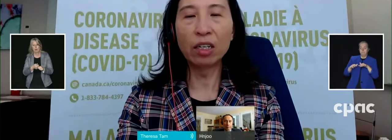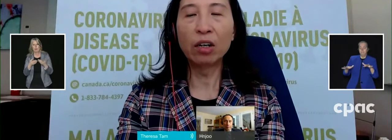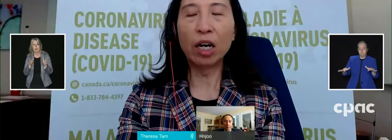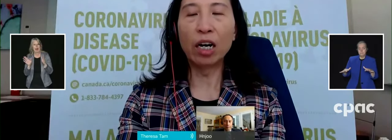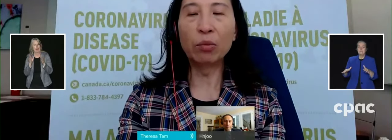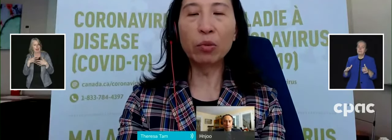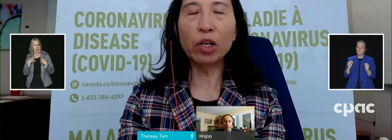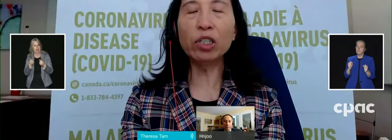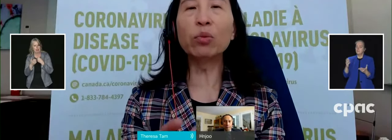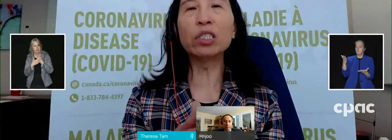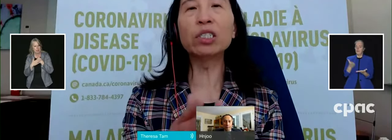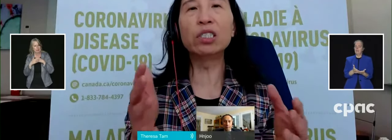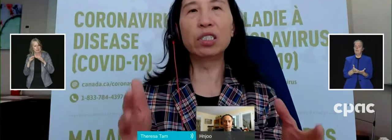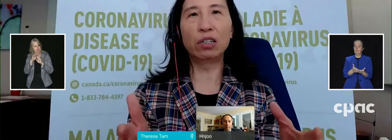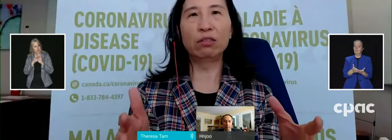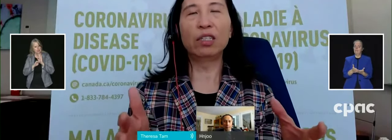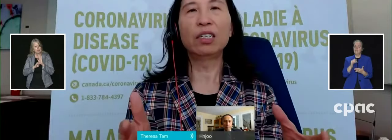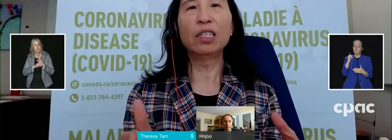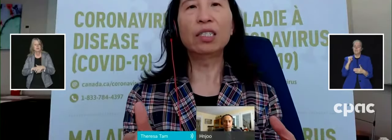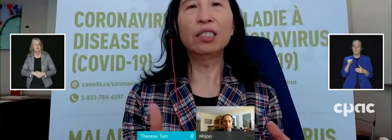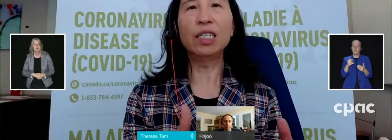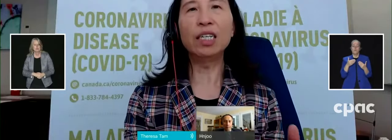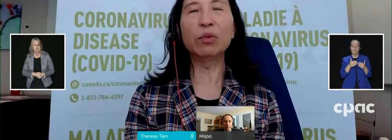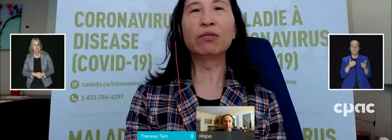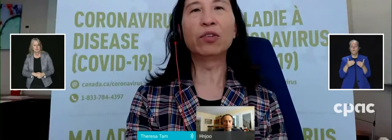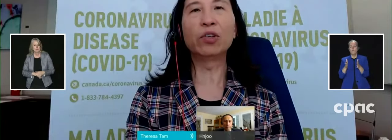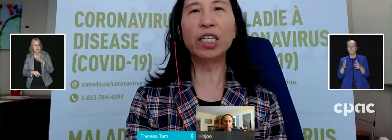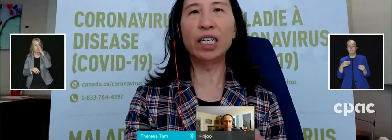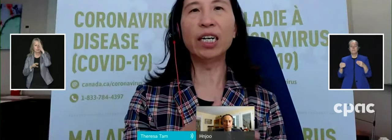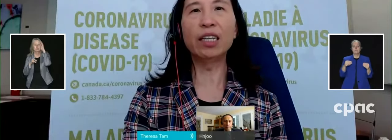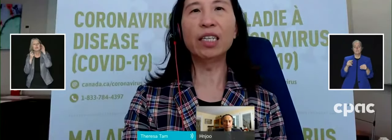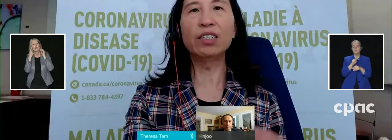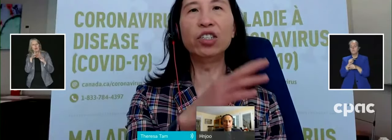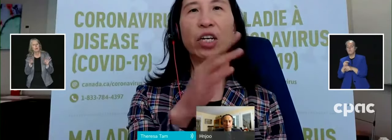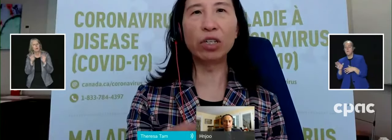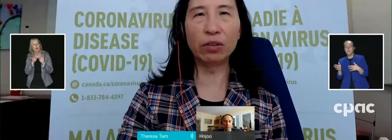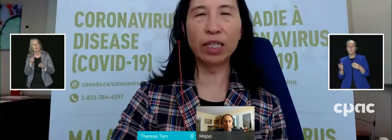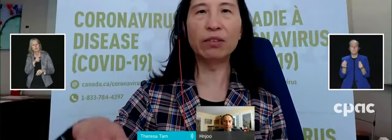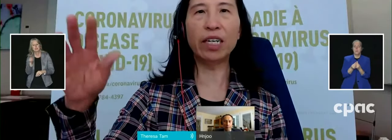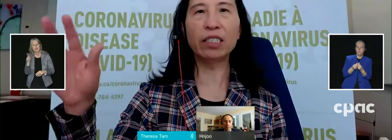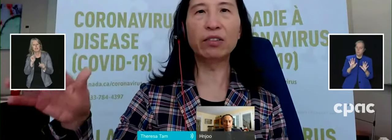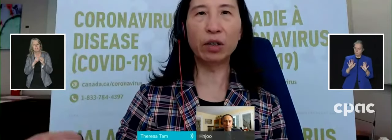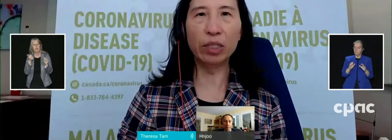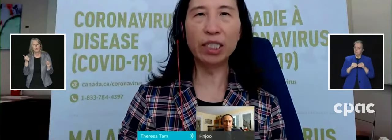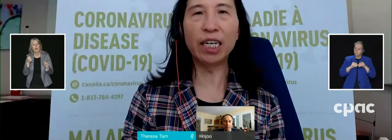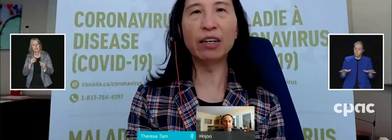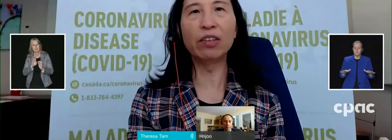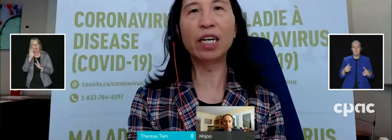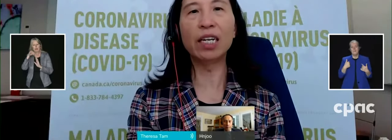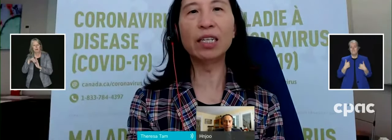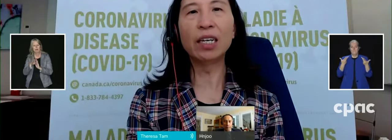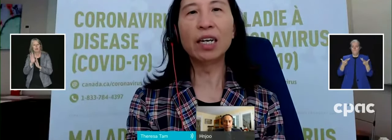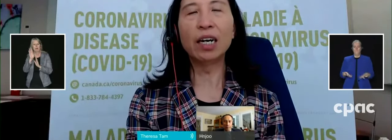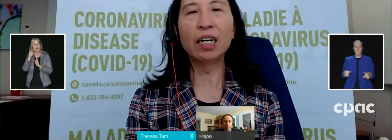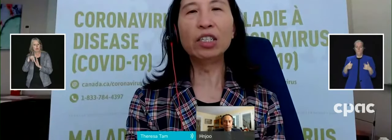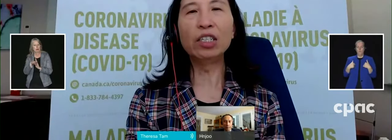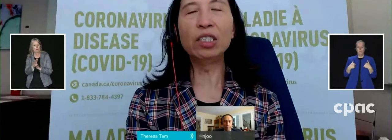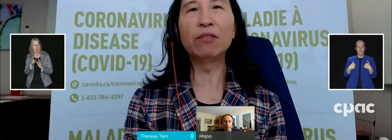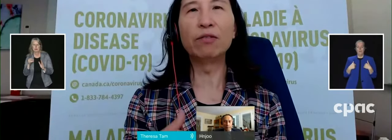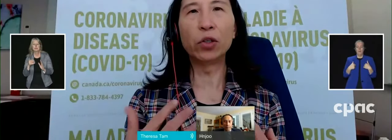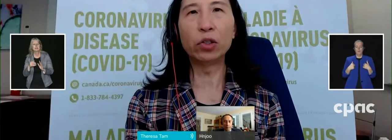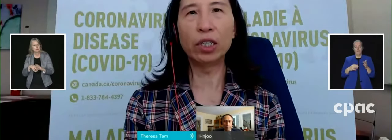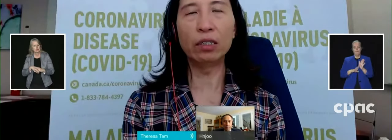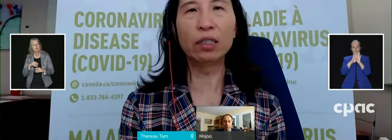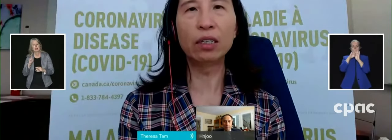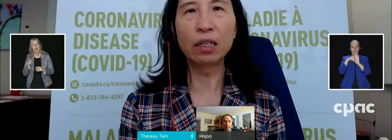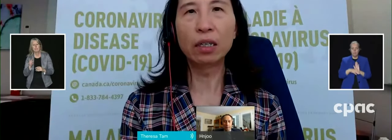now. But what you want to do is to keep avoiding, I think, this yo-yoing effect of up and down, and you need